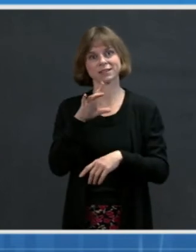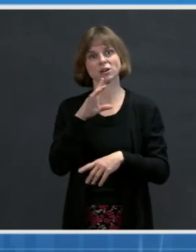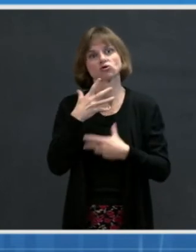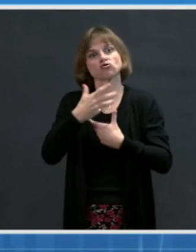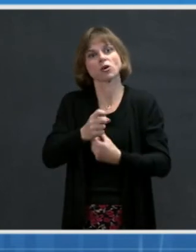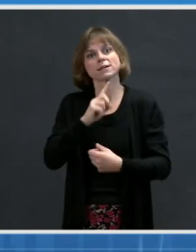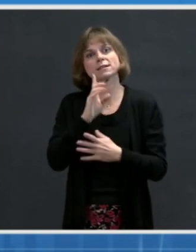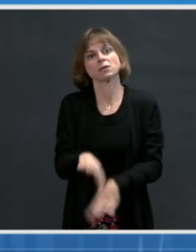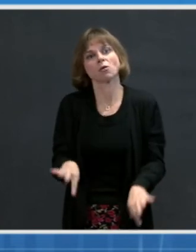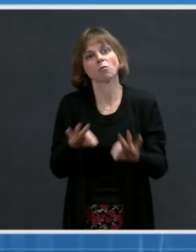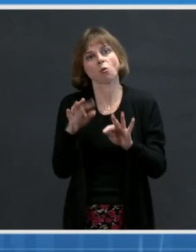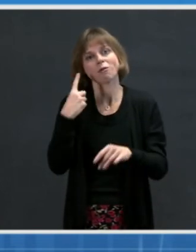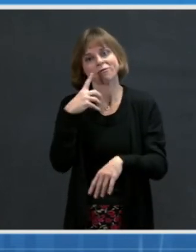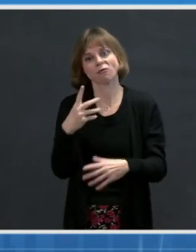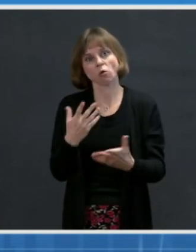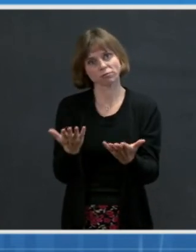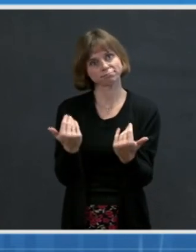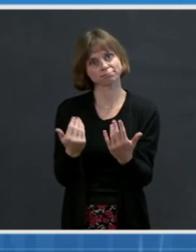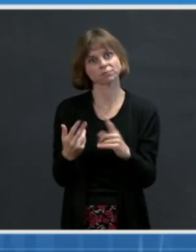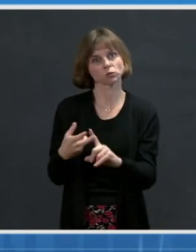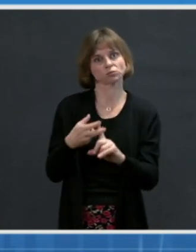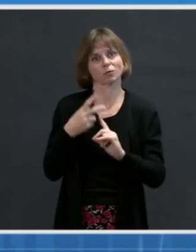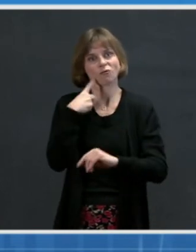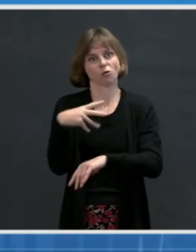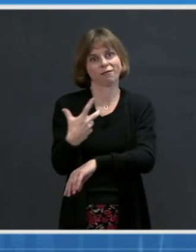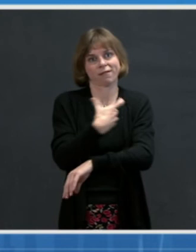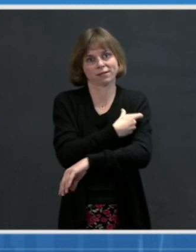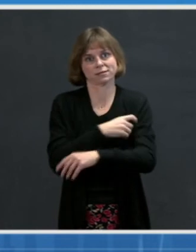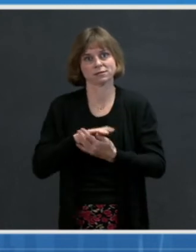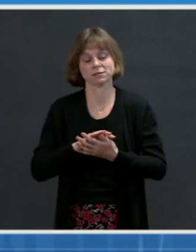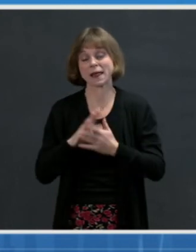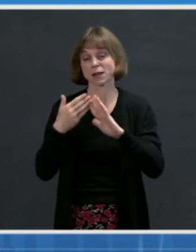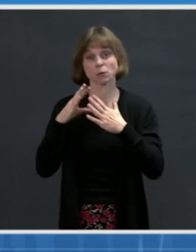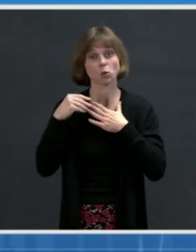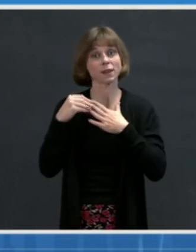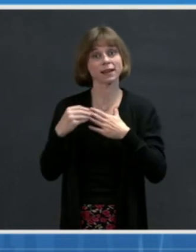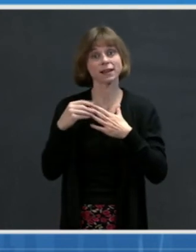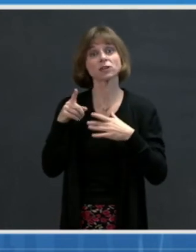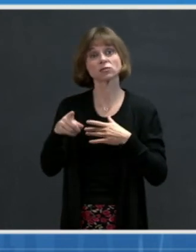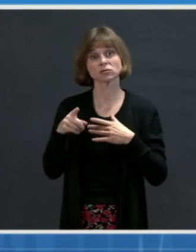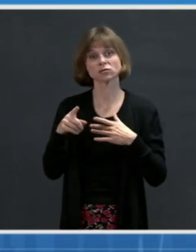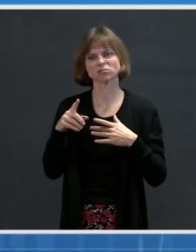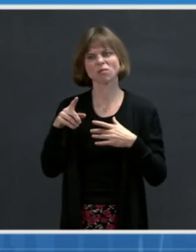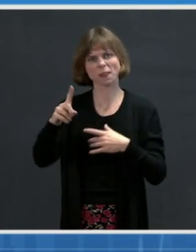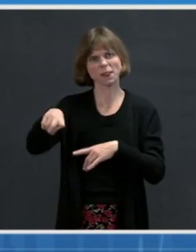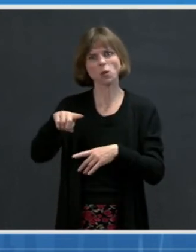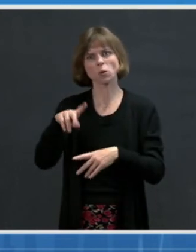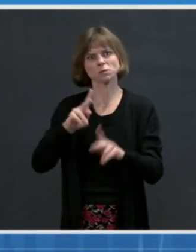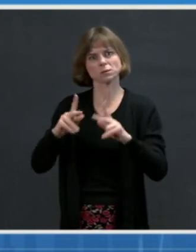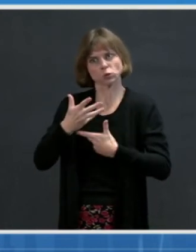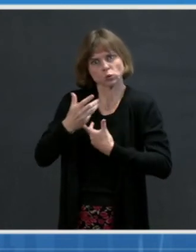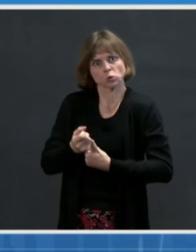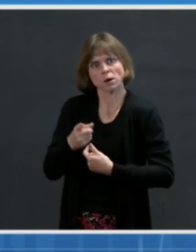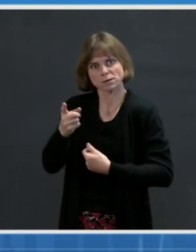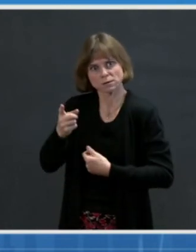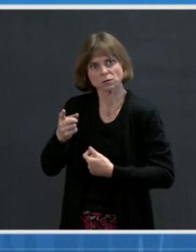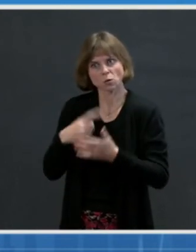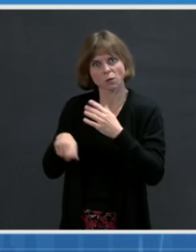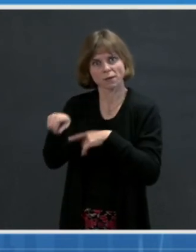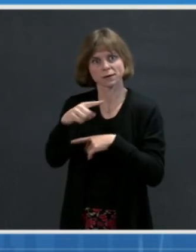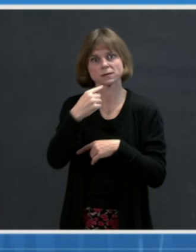and addressing misinformation. Our community leaders are often those trusted voices. We heard from national, state,